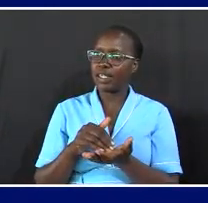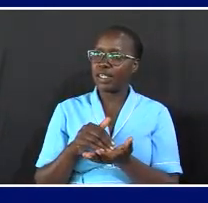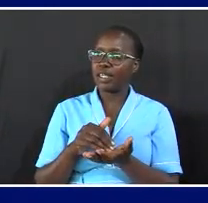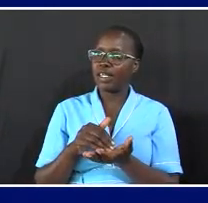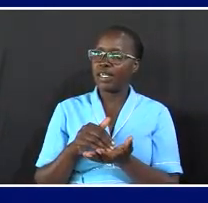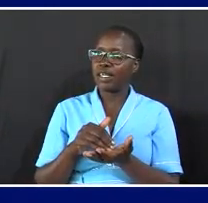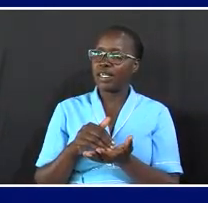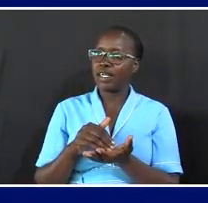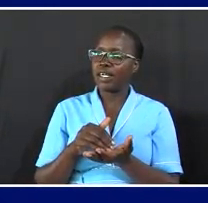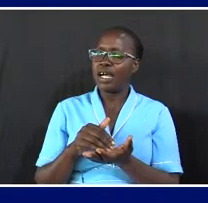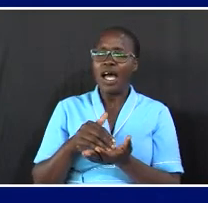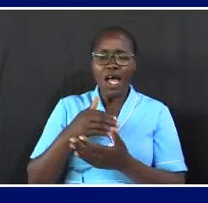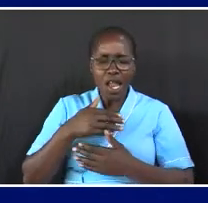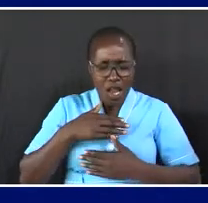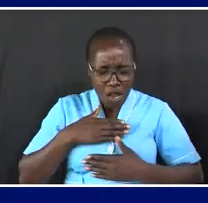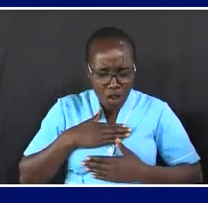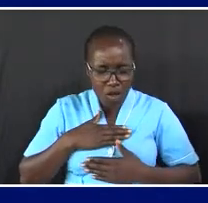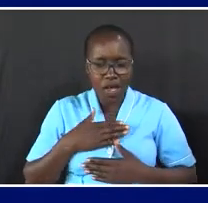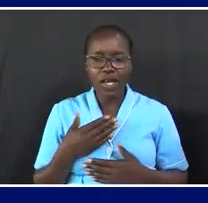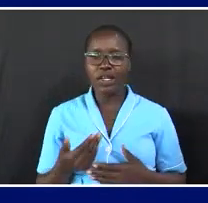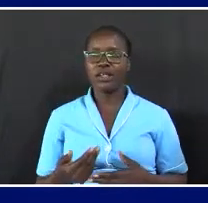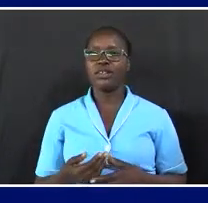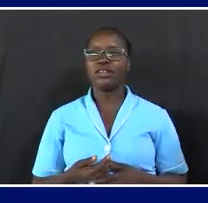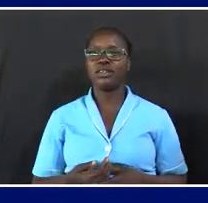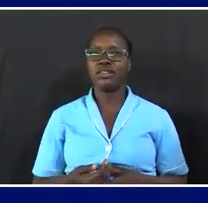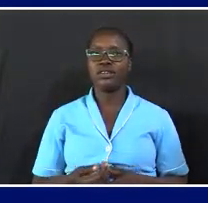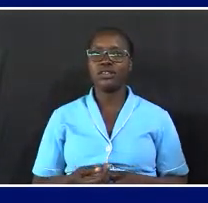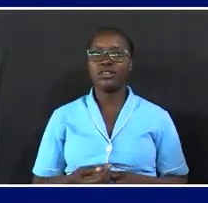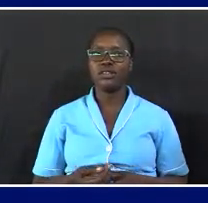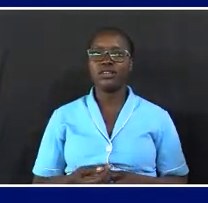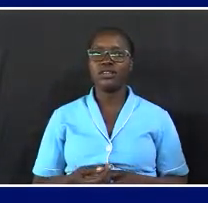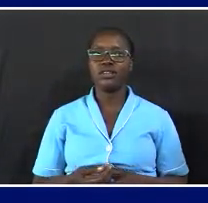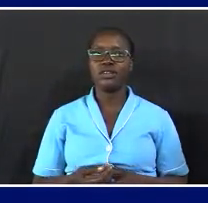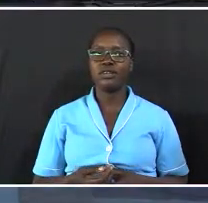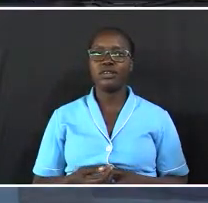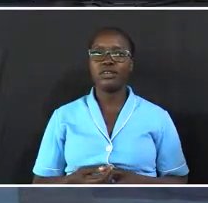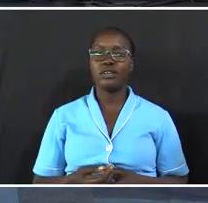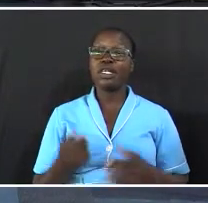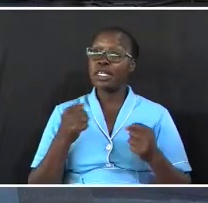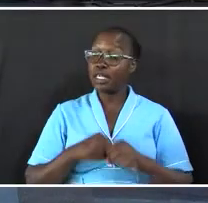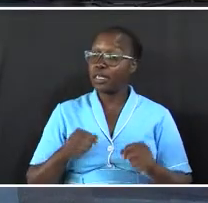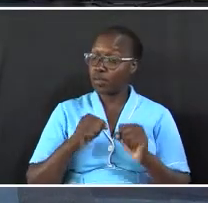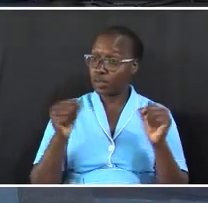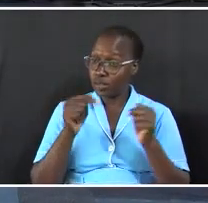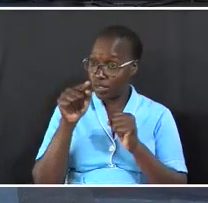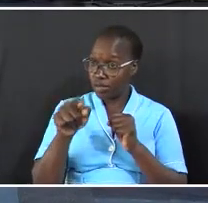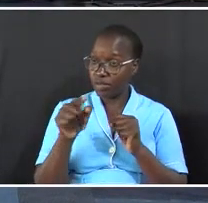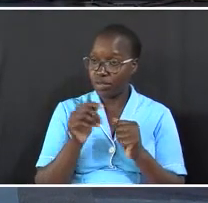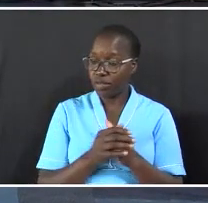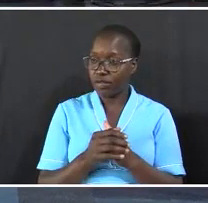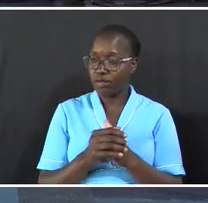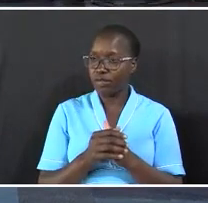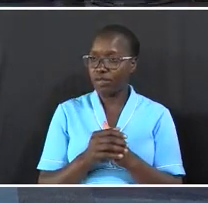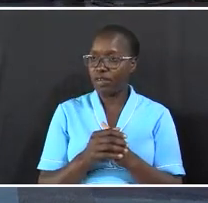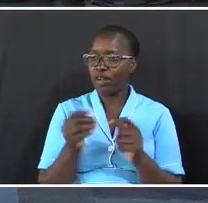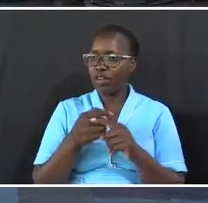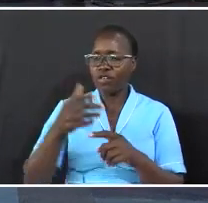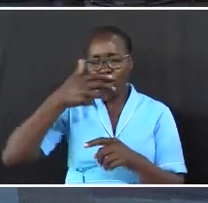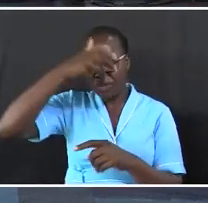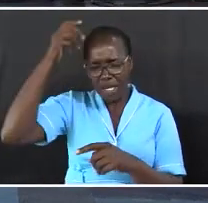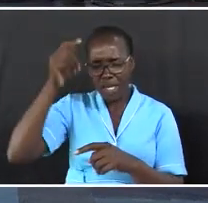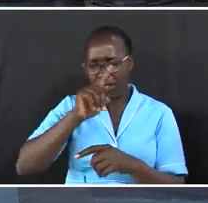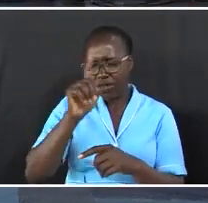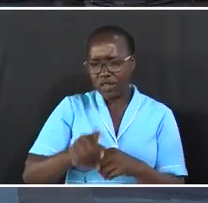So loyally, he has now even added another adverb. Able to save you from the